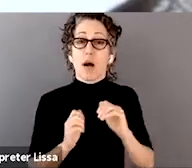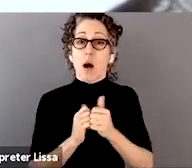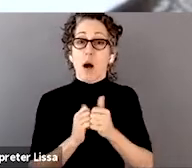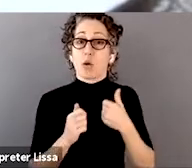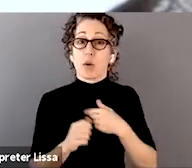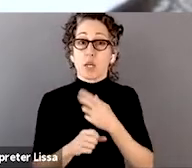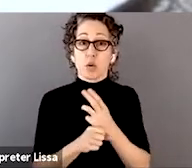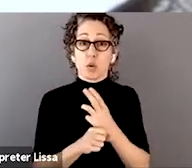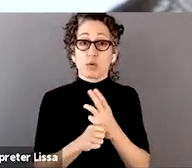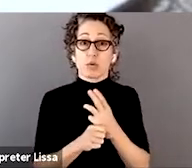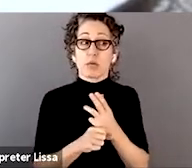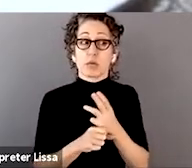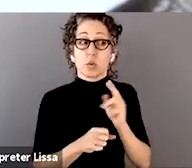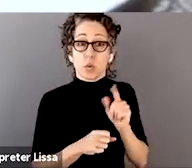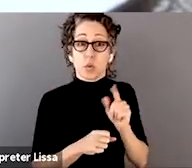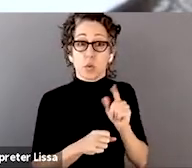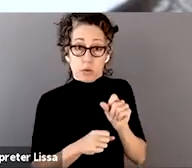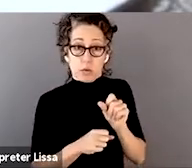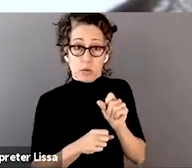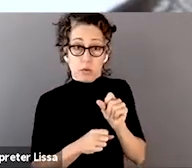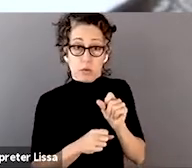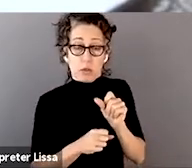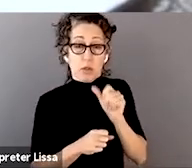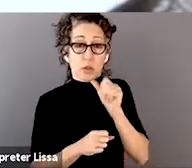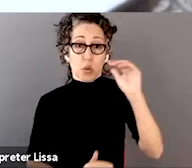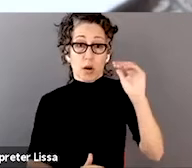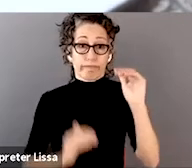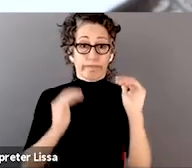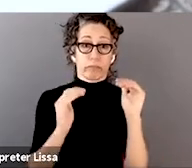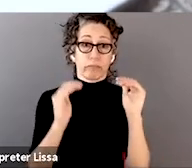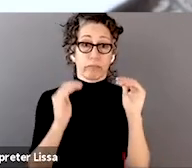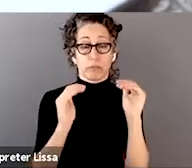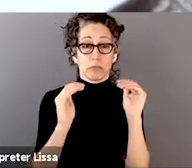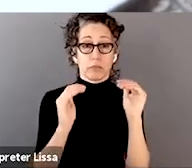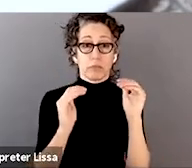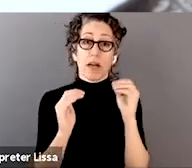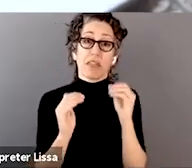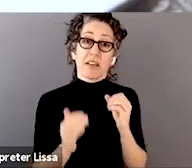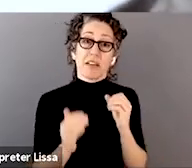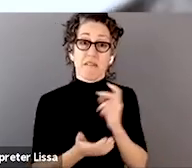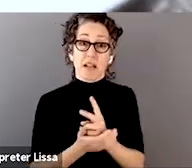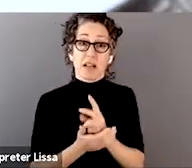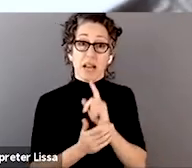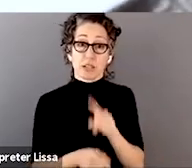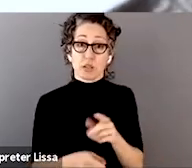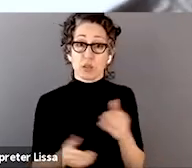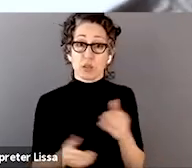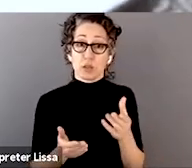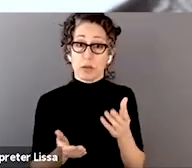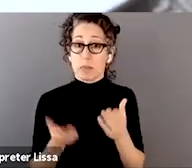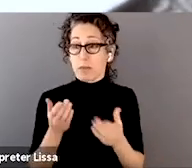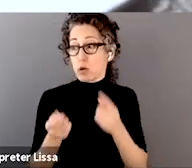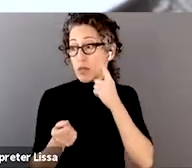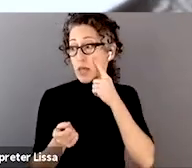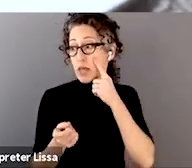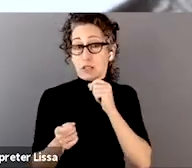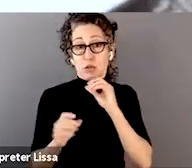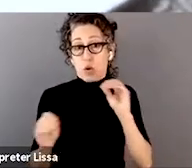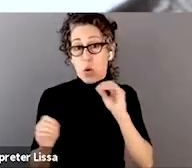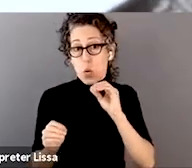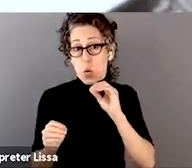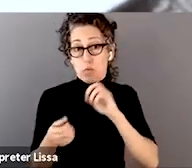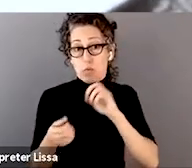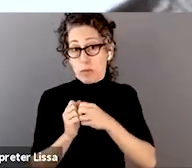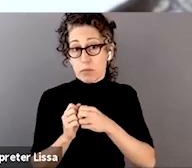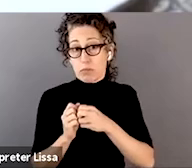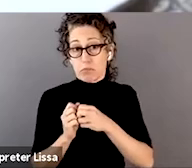equity within data science or less bias? And, I think a valid answer to this is that you don't think there is a problem with bias and inequity in data science.